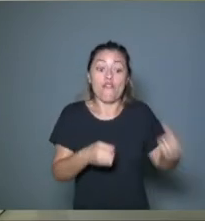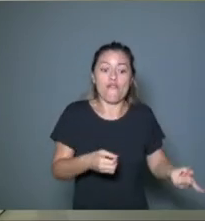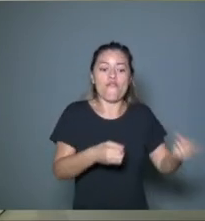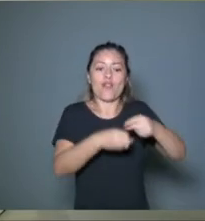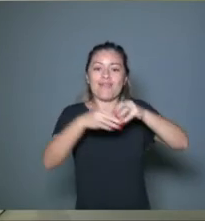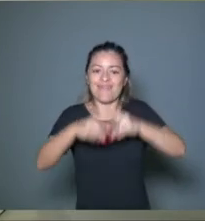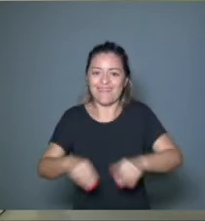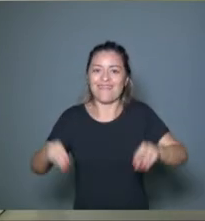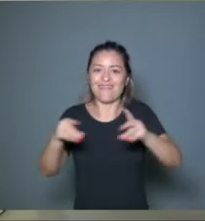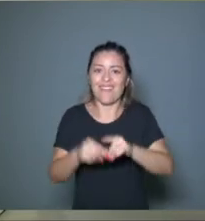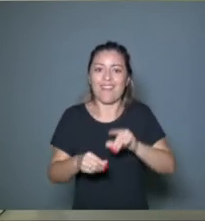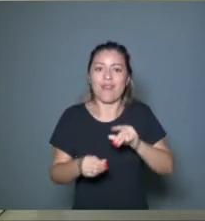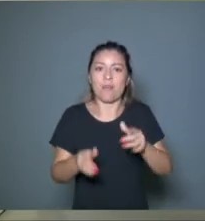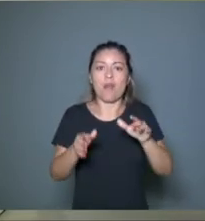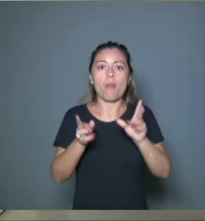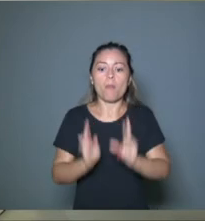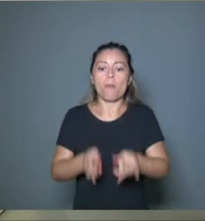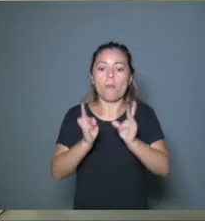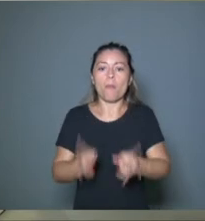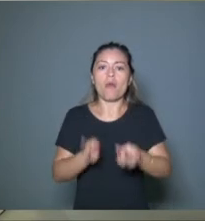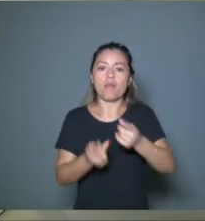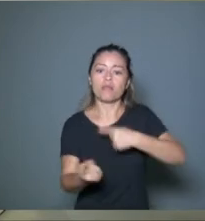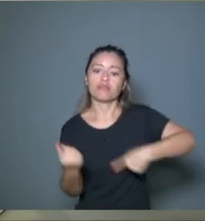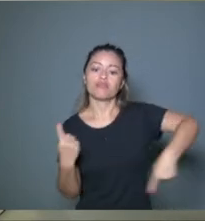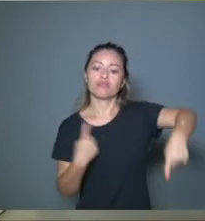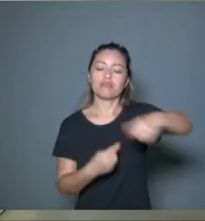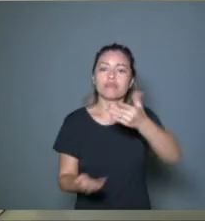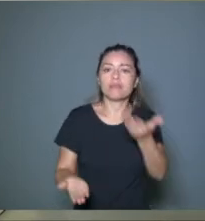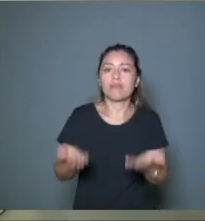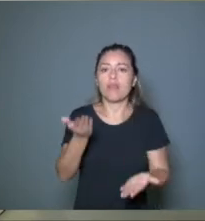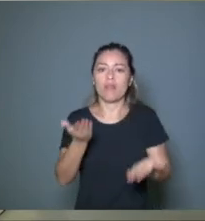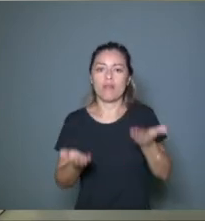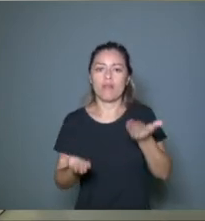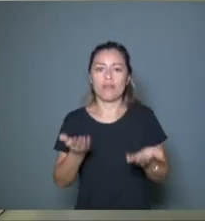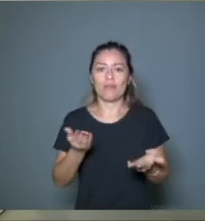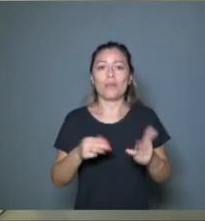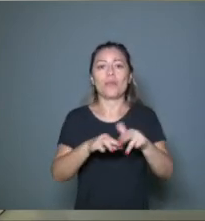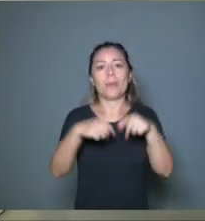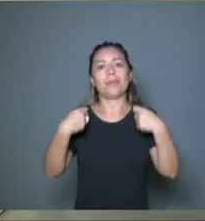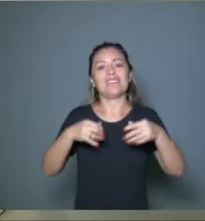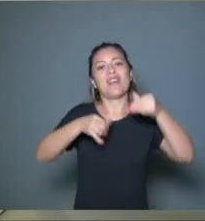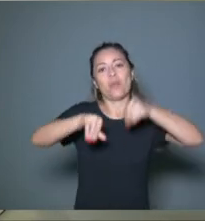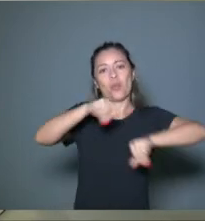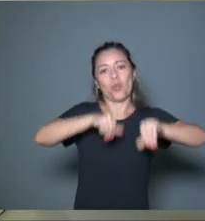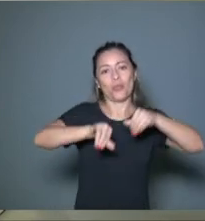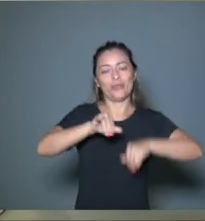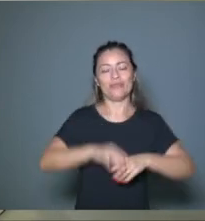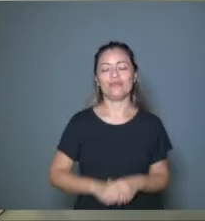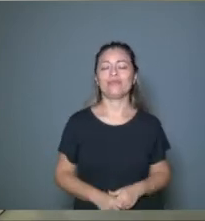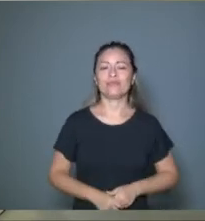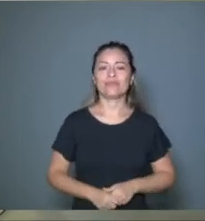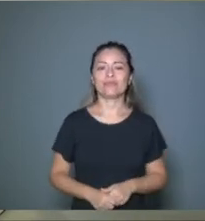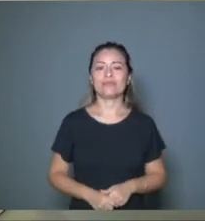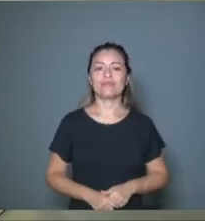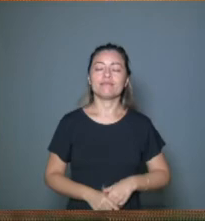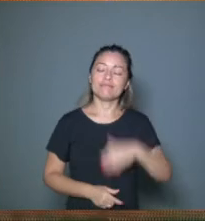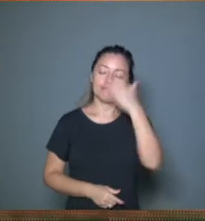human beings as well. Everything would have to go back into the fields so that I would be able to have a balanced